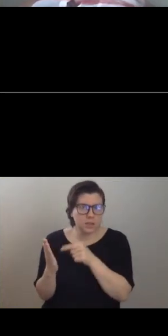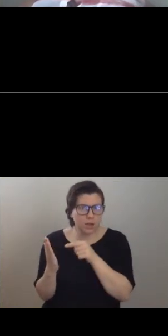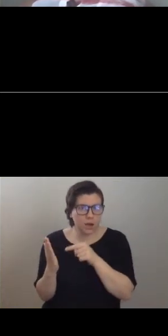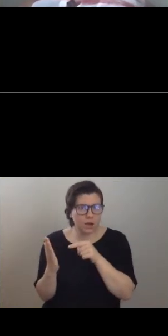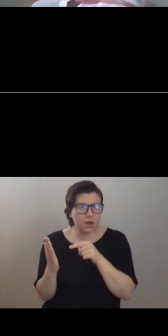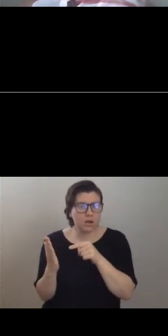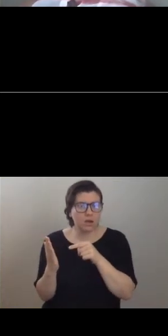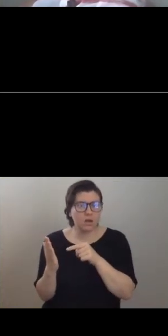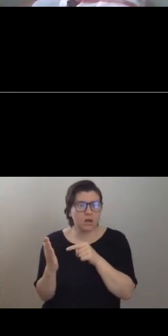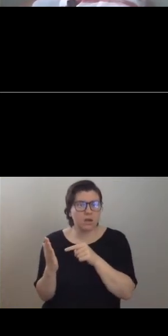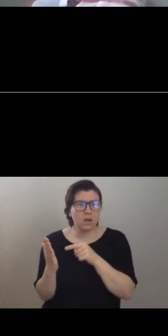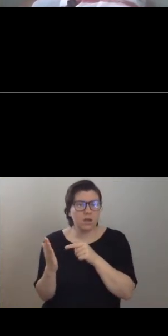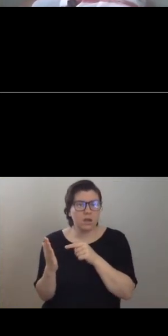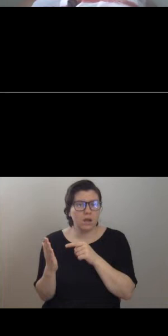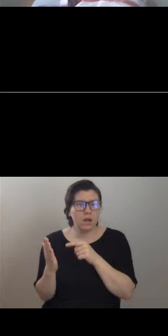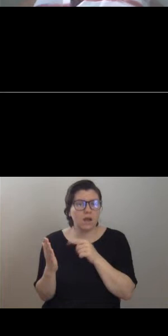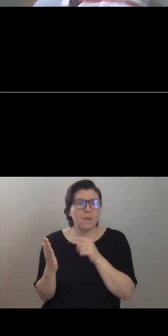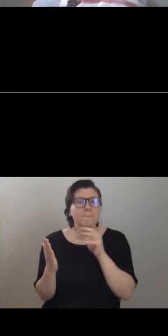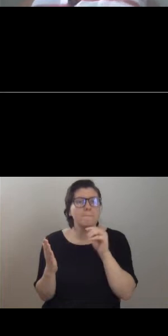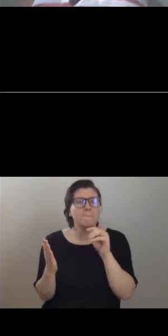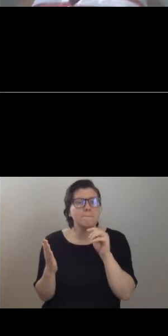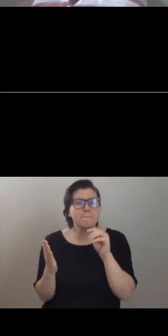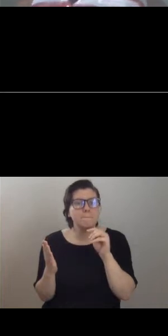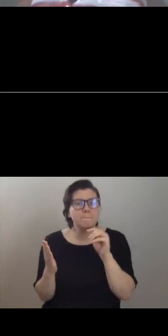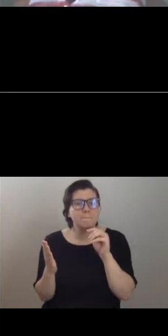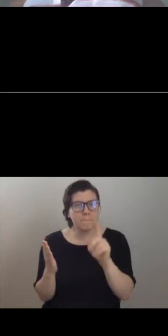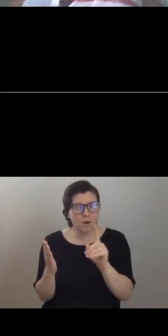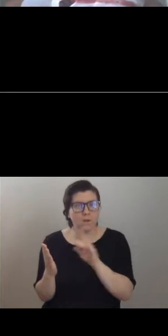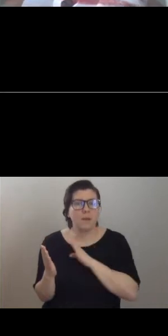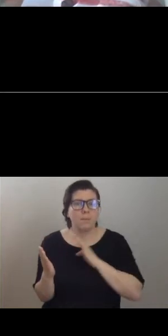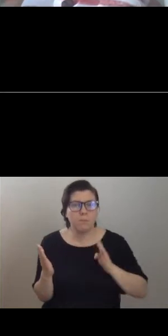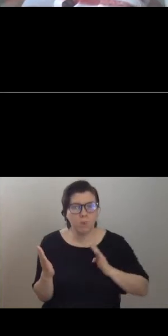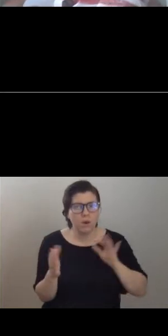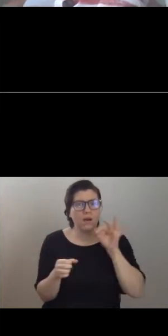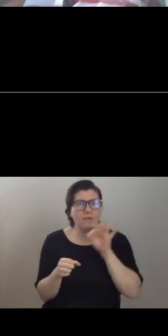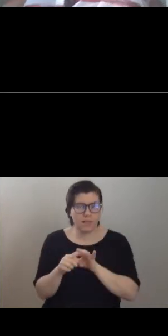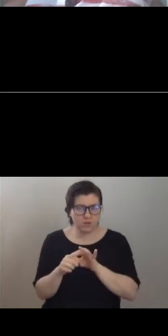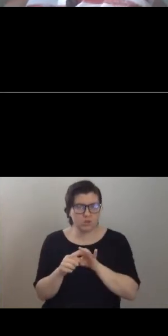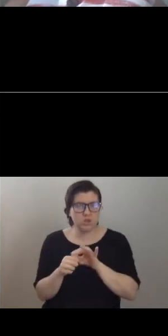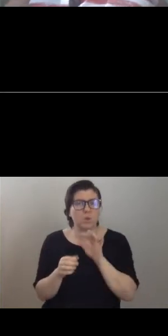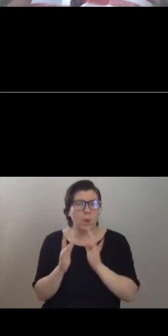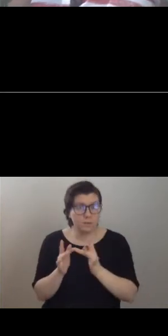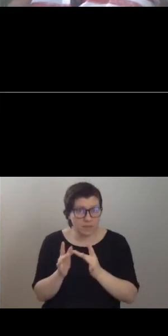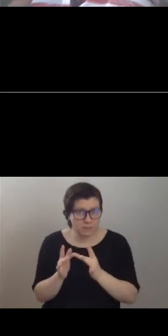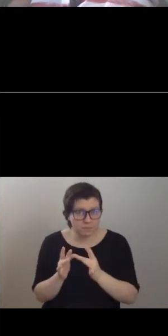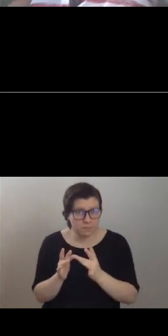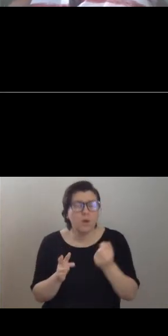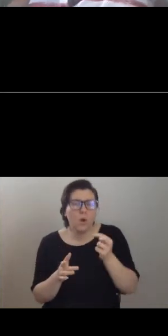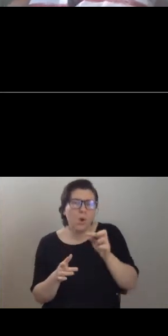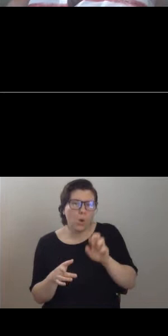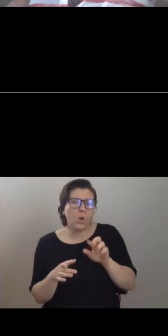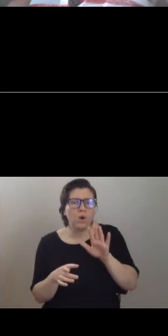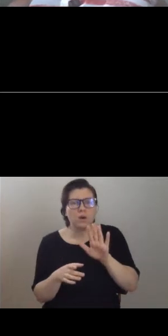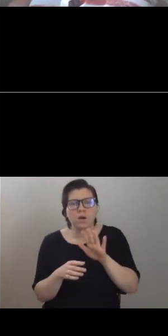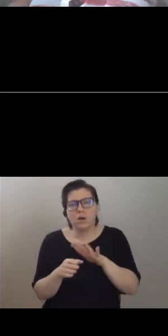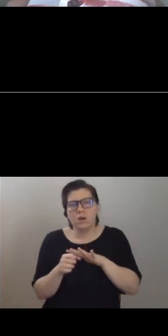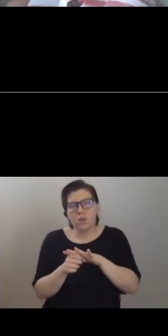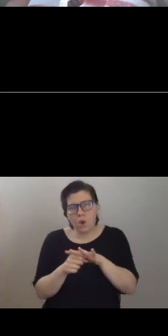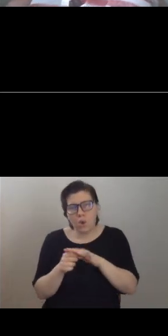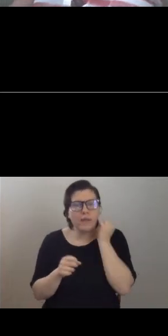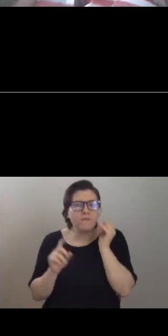the Maryland Board of Election website, or on your local, if you go to your